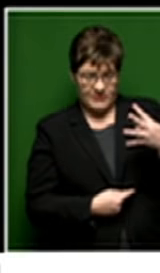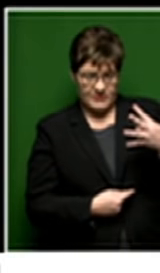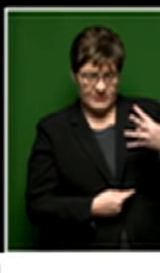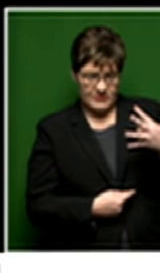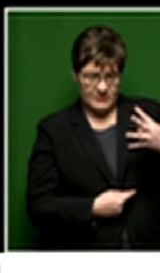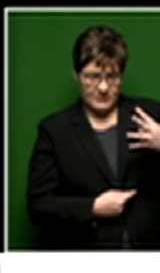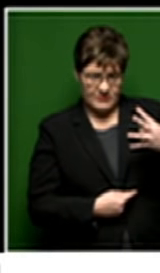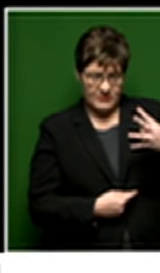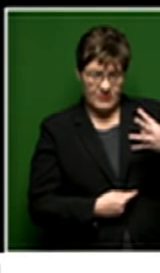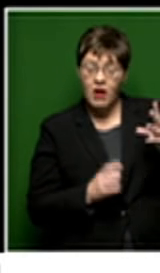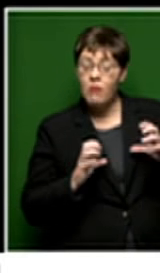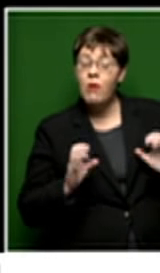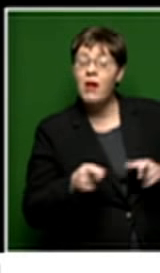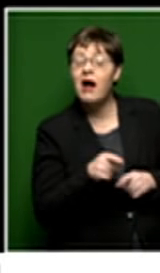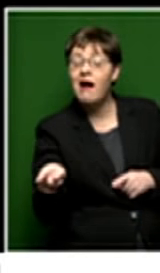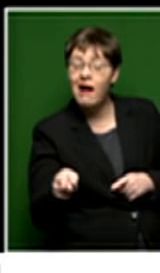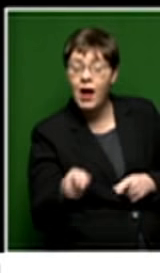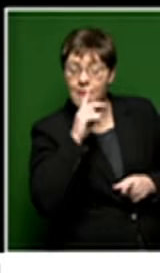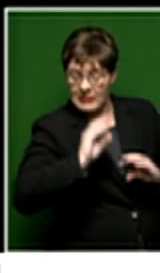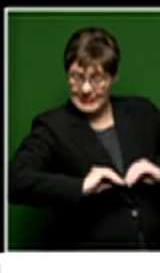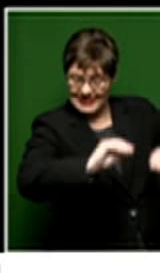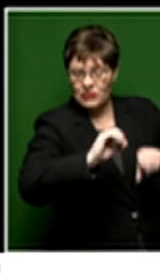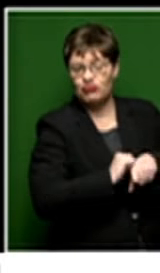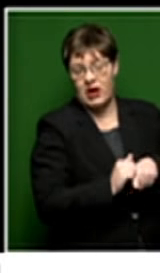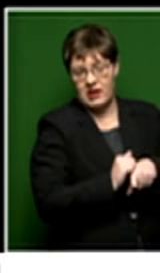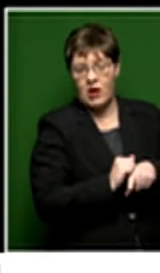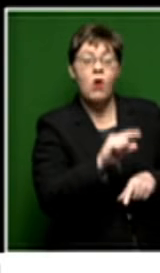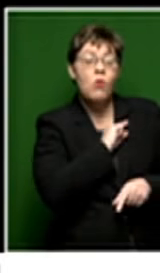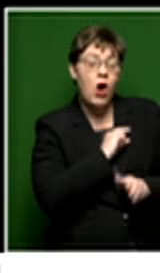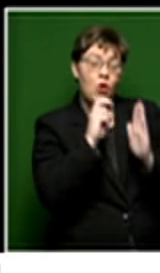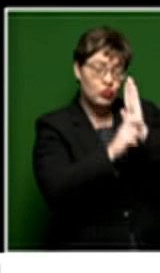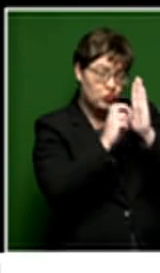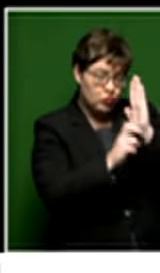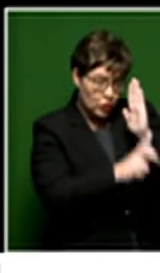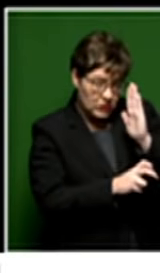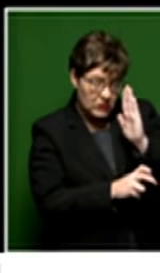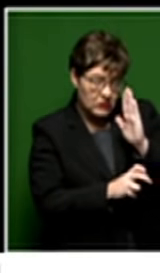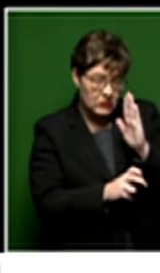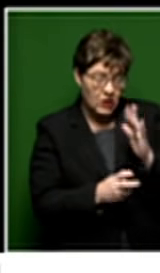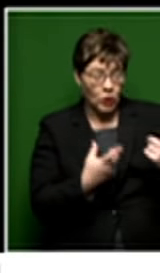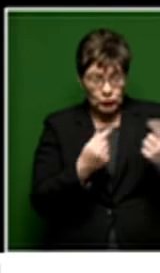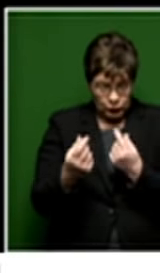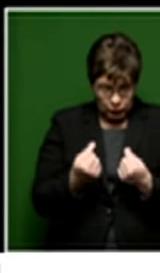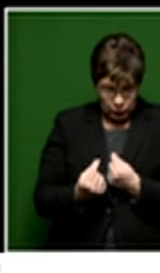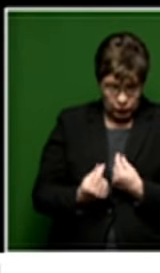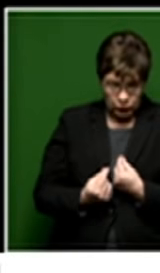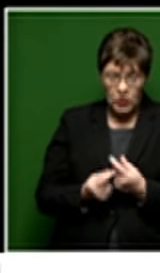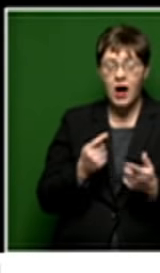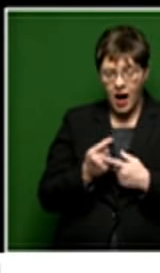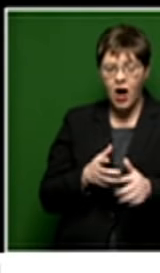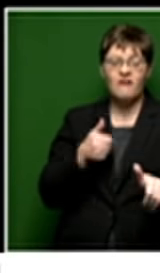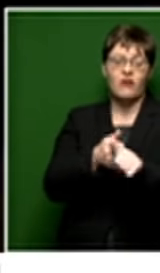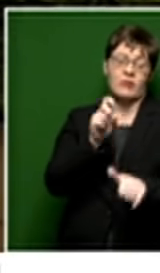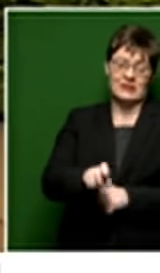we mobilize them and then we educate them through the rules of engagement, all of those things. That was one